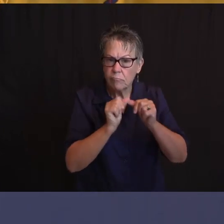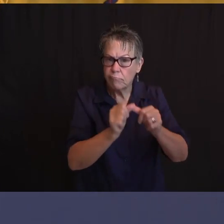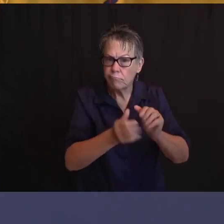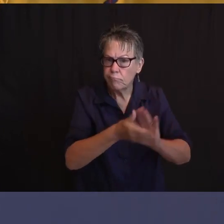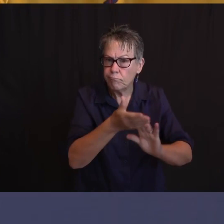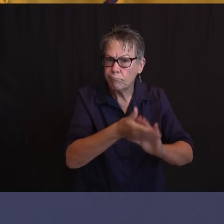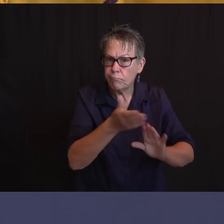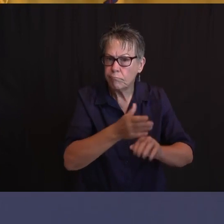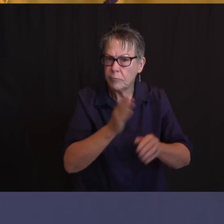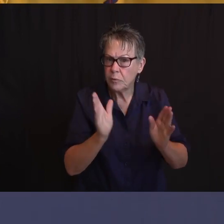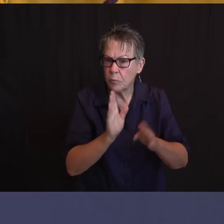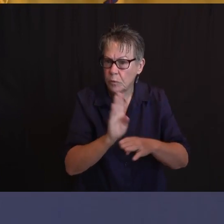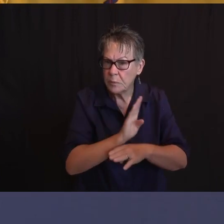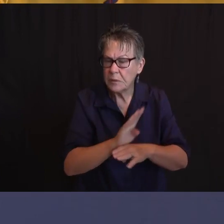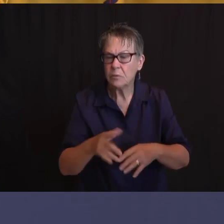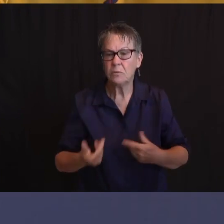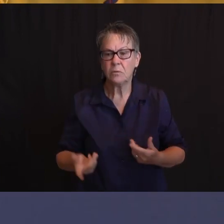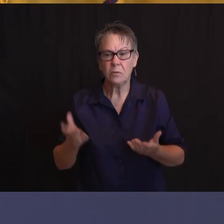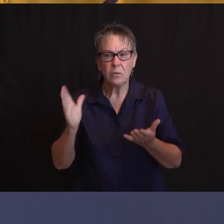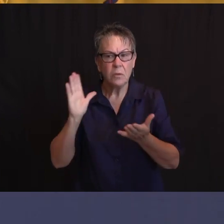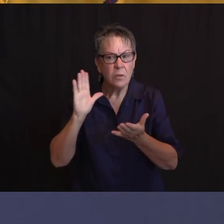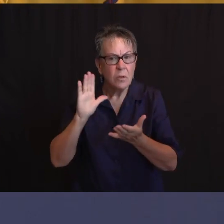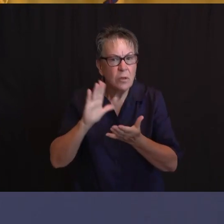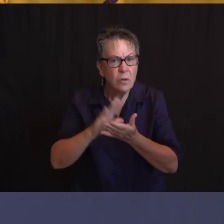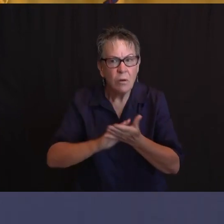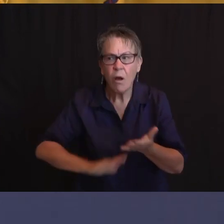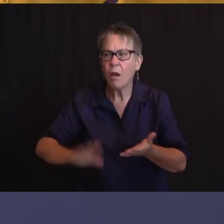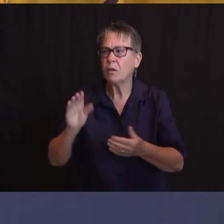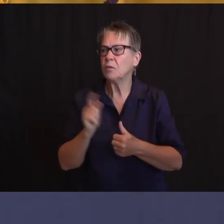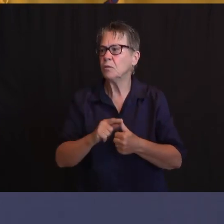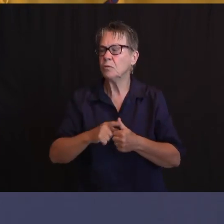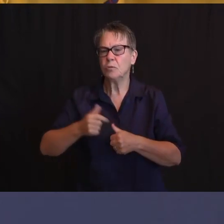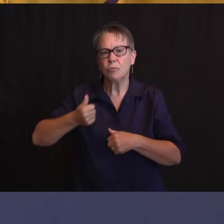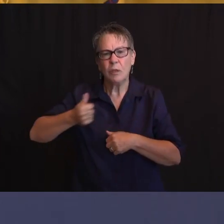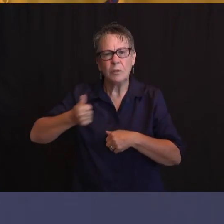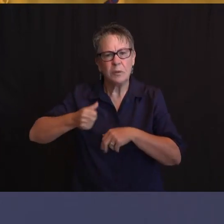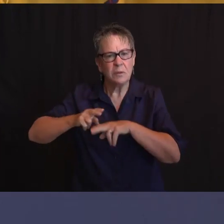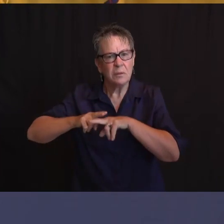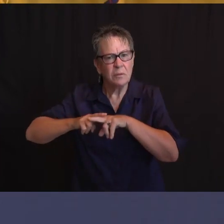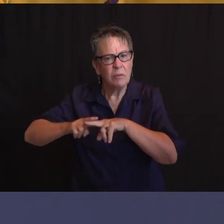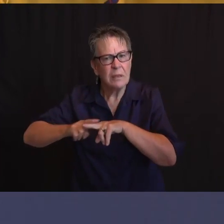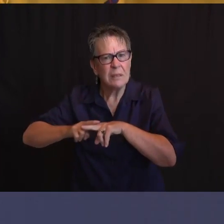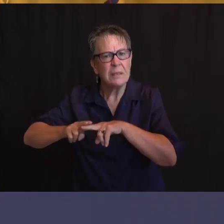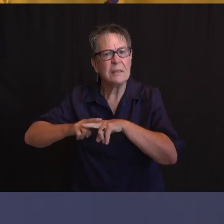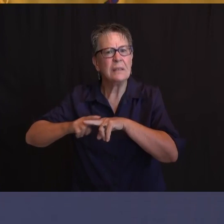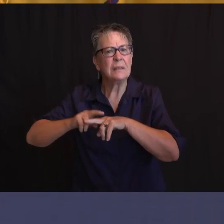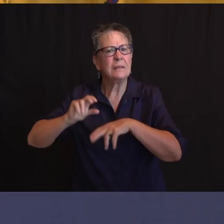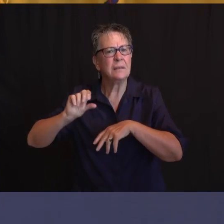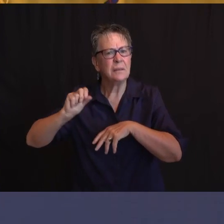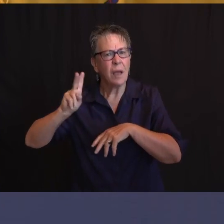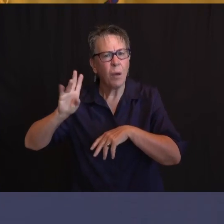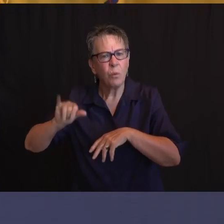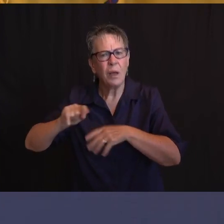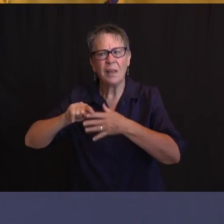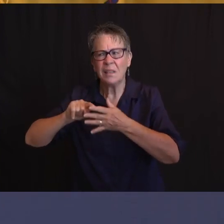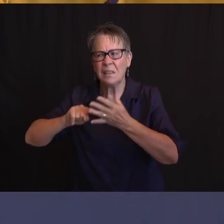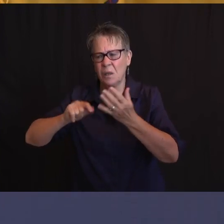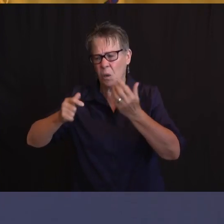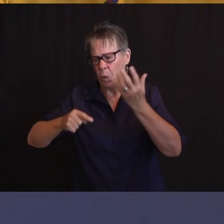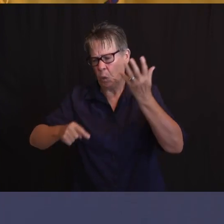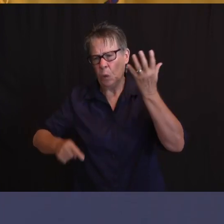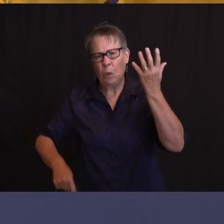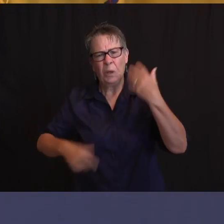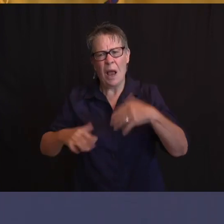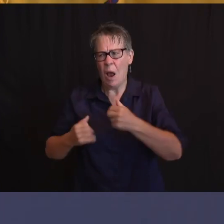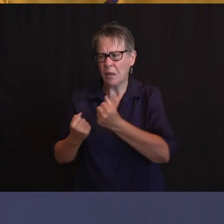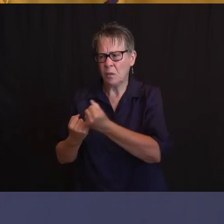saw yesterday we were able to creatively, I think, collectively with 12 counties, deploy $37 million in federal